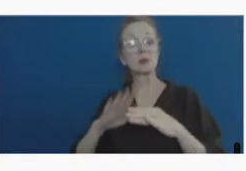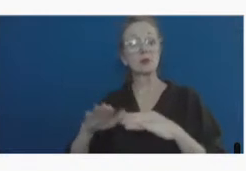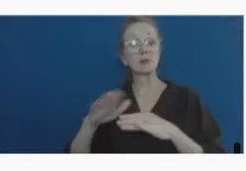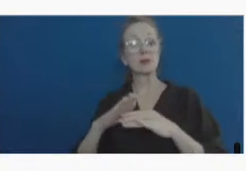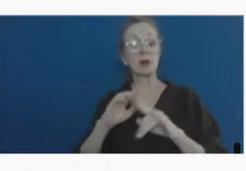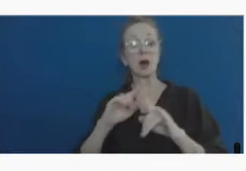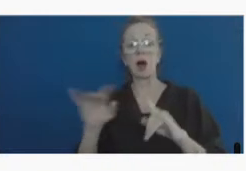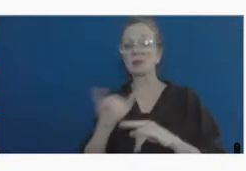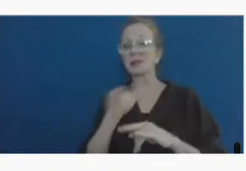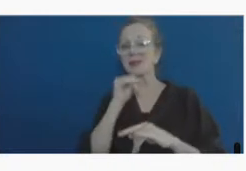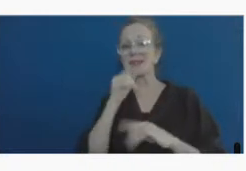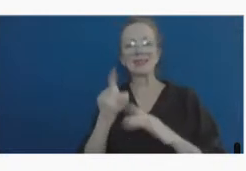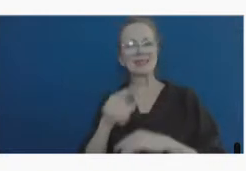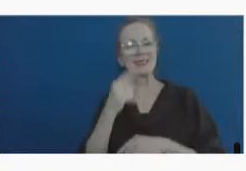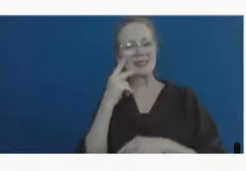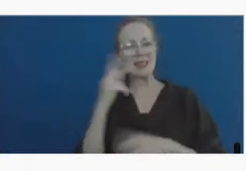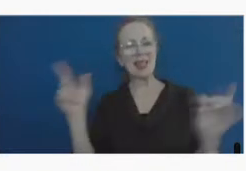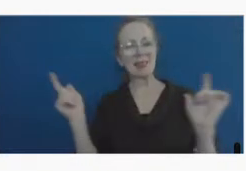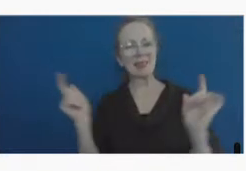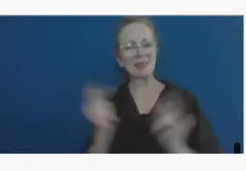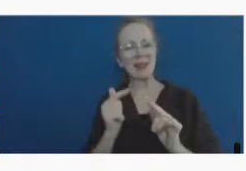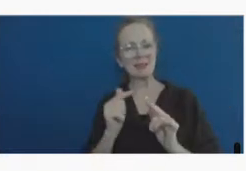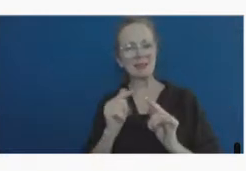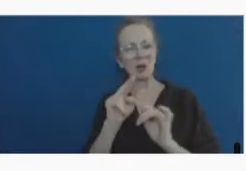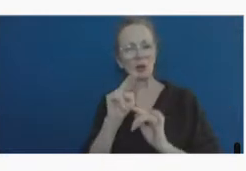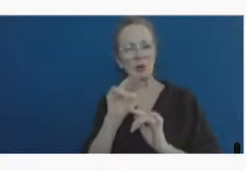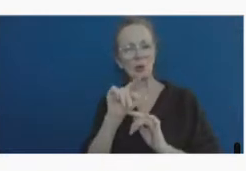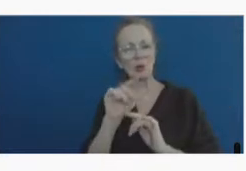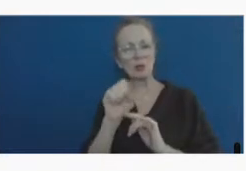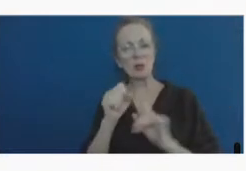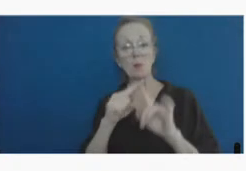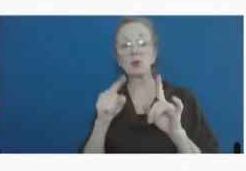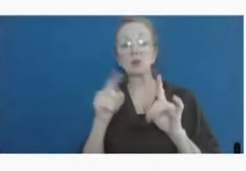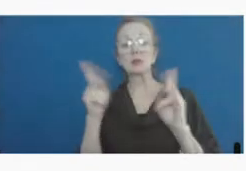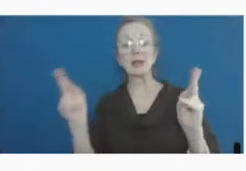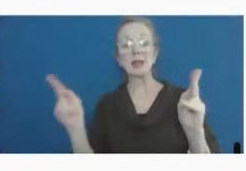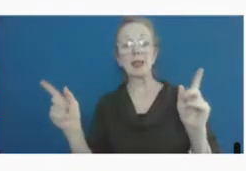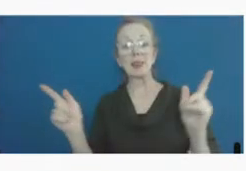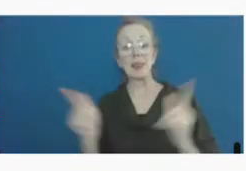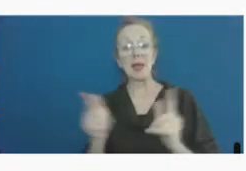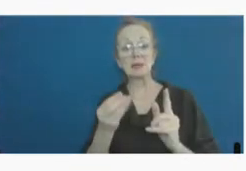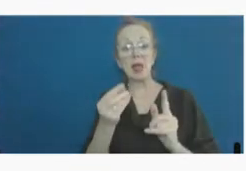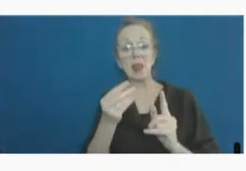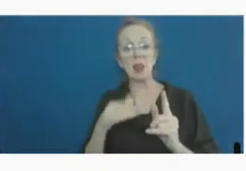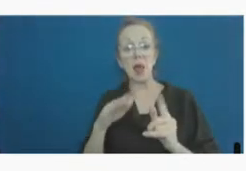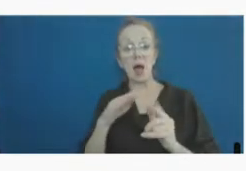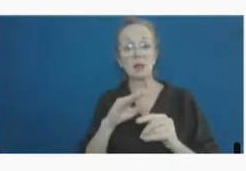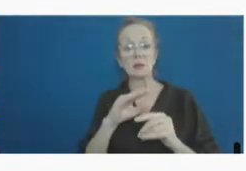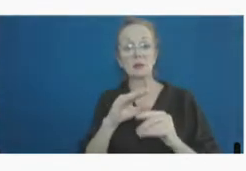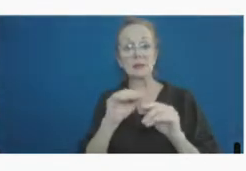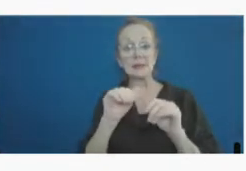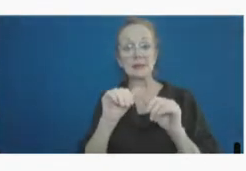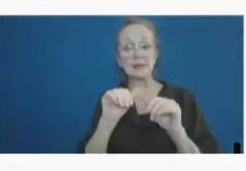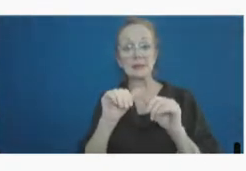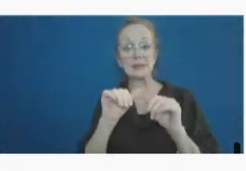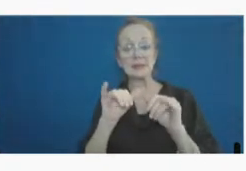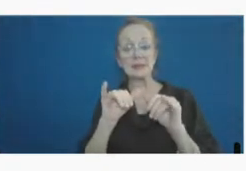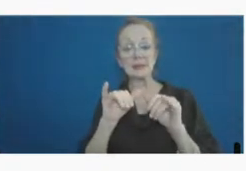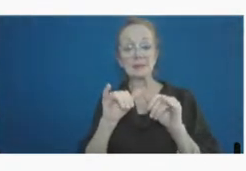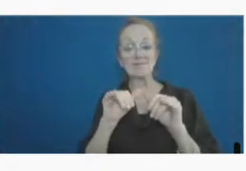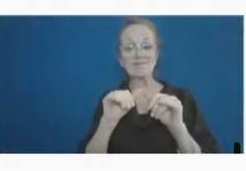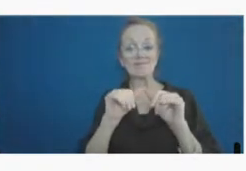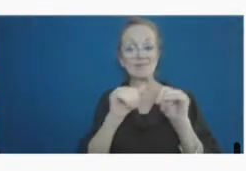don't necessarily see less units. You see smaller lot sizes, which should translate to a more affordable right. product. Mm-hmm. So I'm happy to